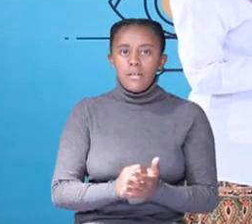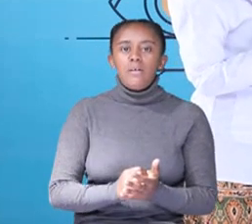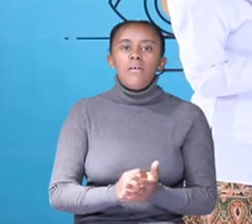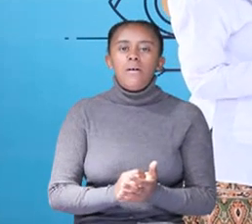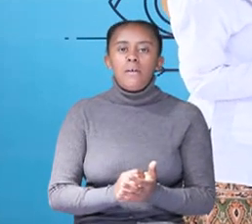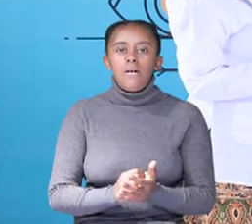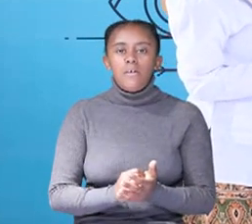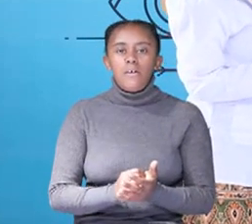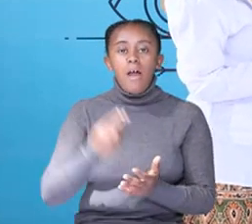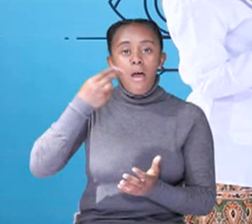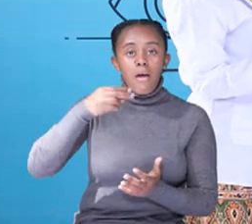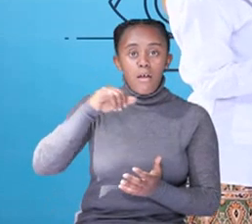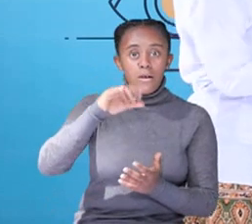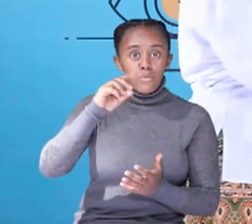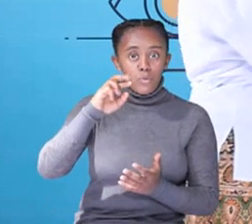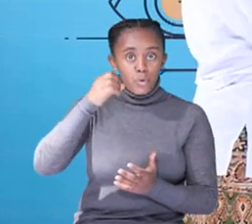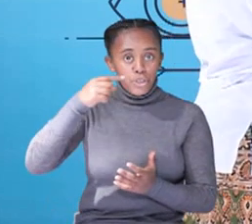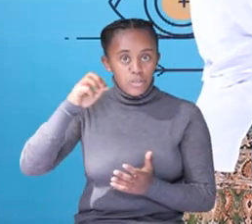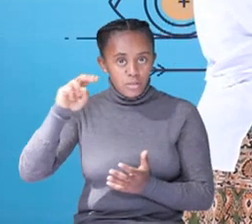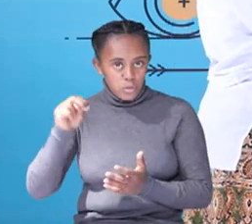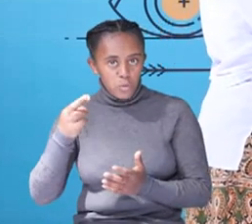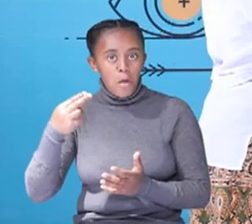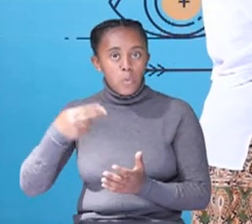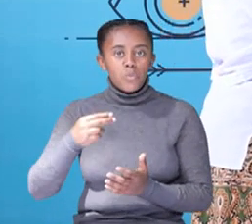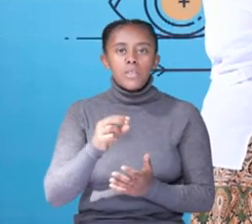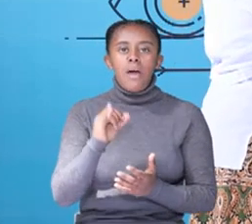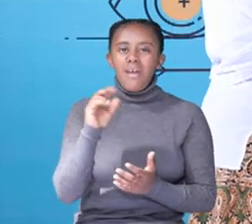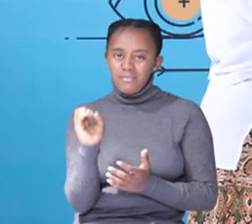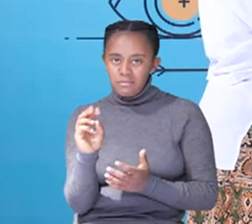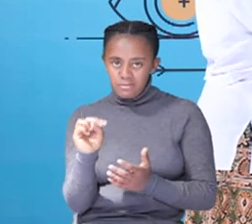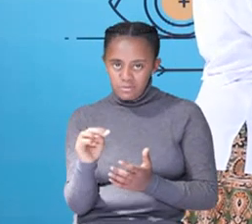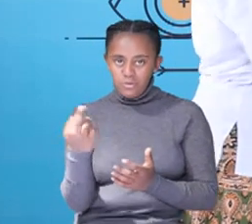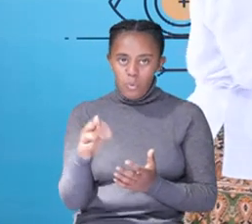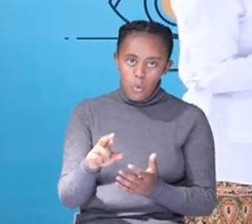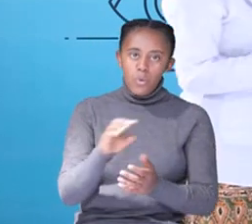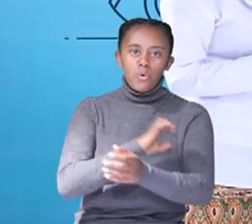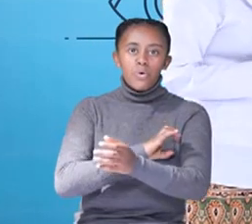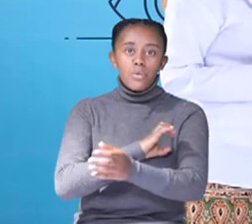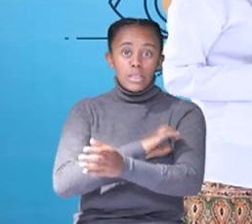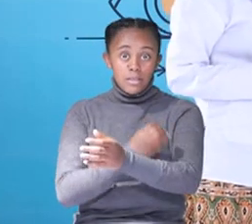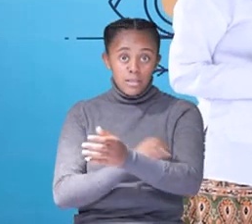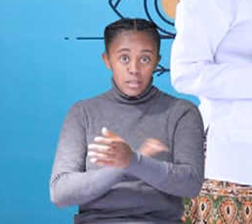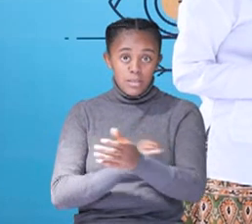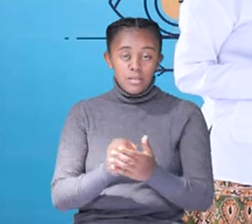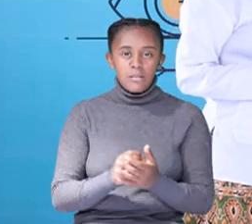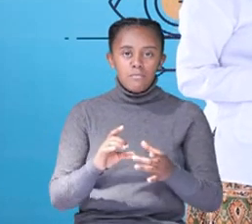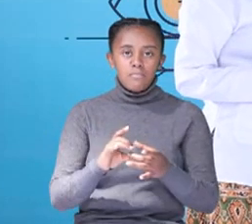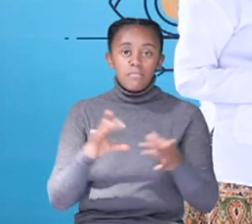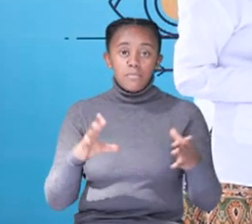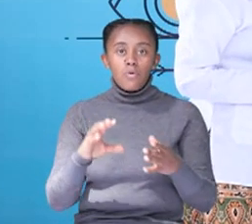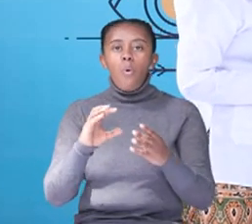ions that are released from respiratory substrates. These respiratory substrates